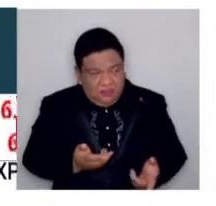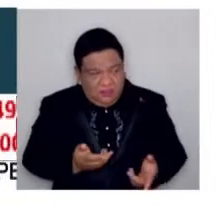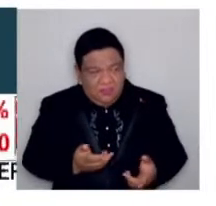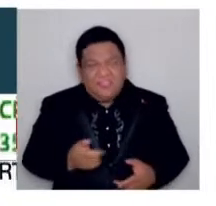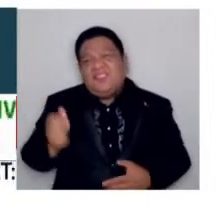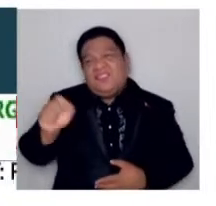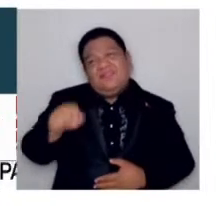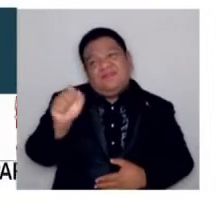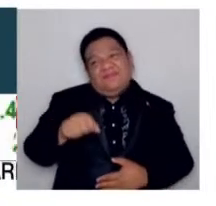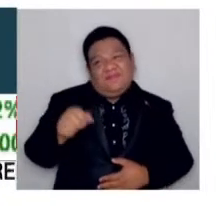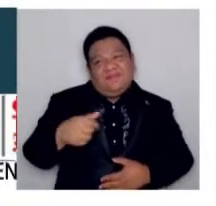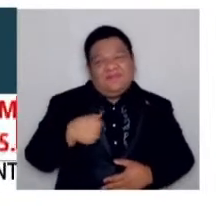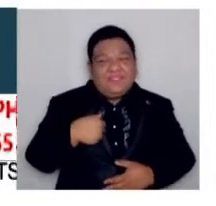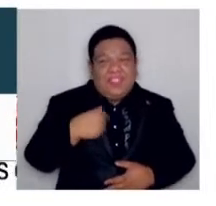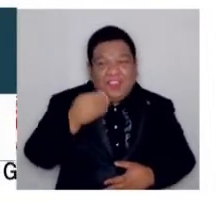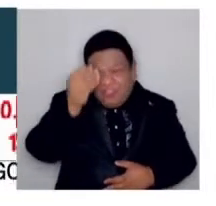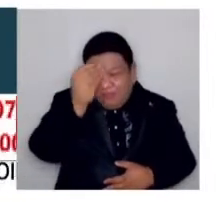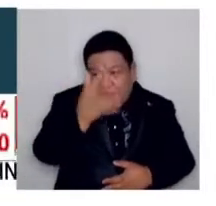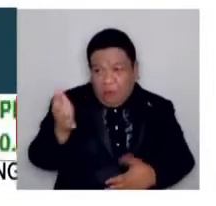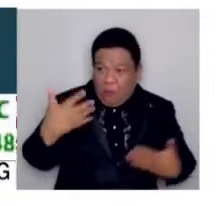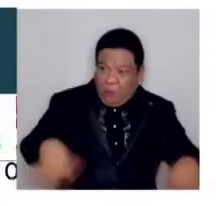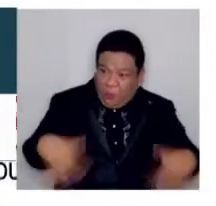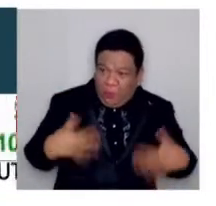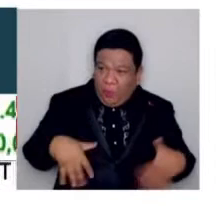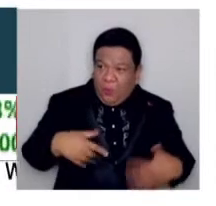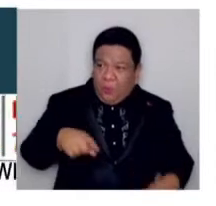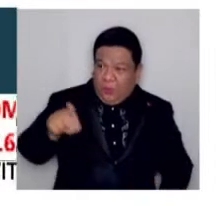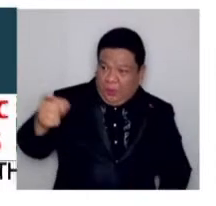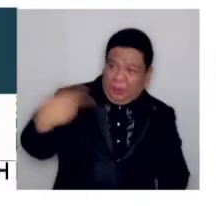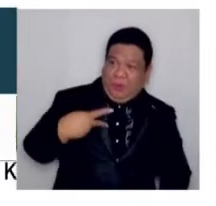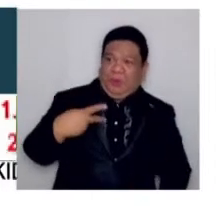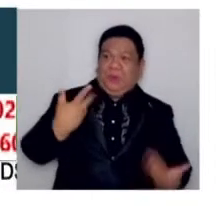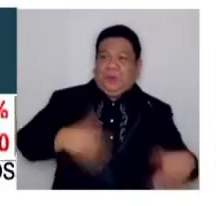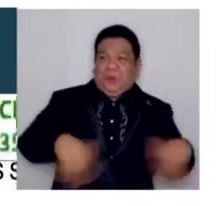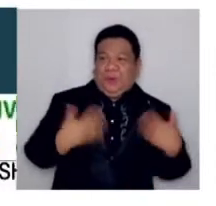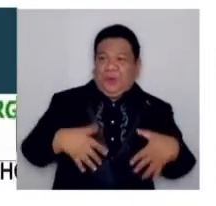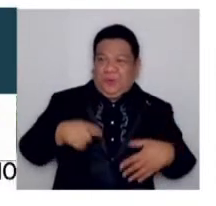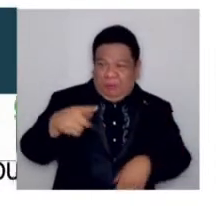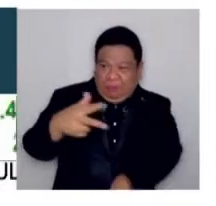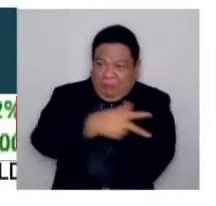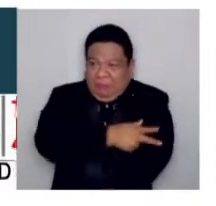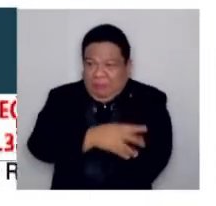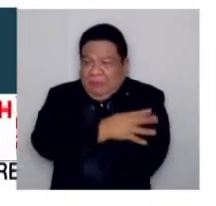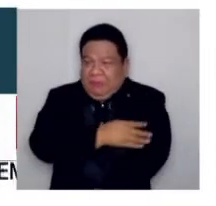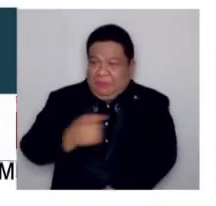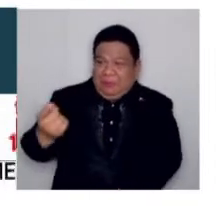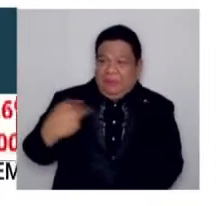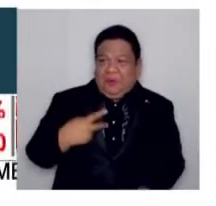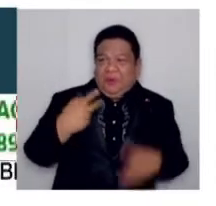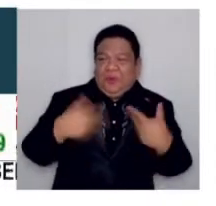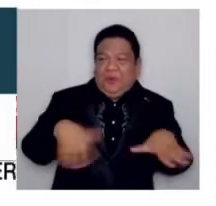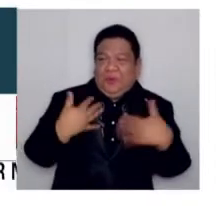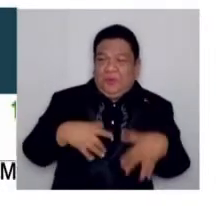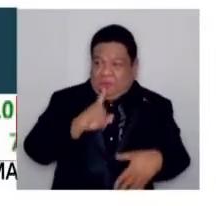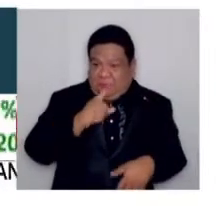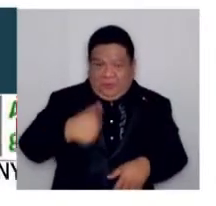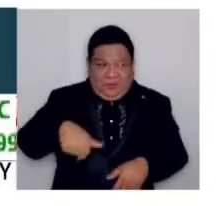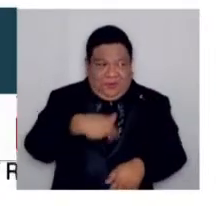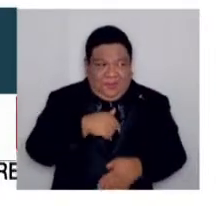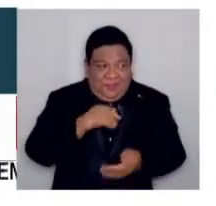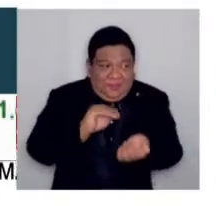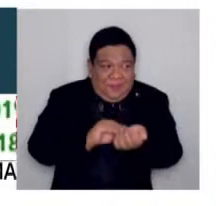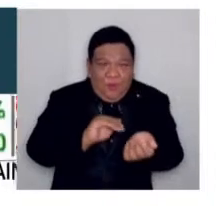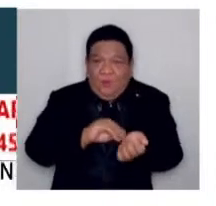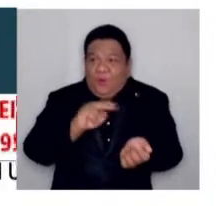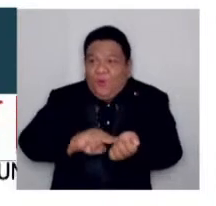Oo, kasi sabi ko nga sa kanila, naunahan niyo pa ho kami mga frontliners. Mm-hmm. Eh kami ho yung palaging nakaharap